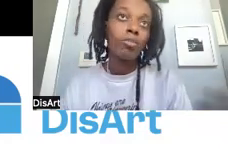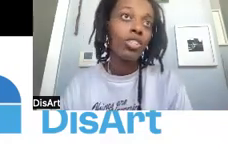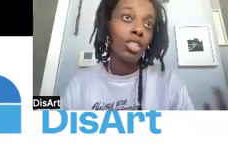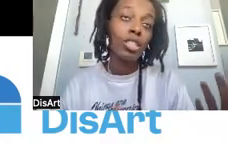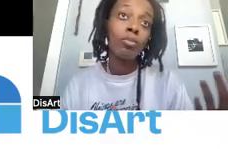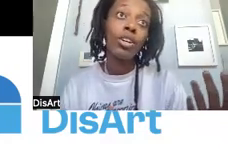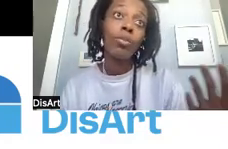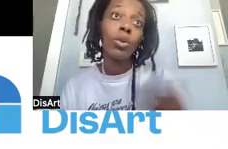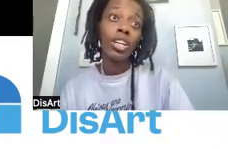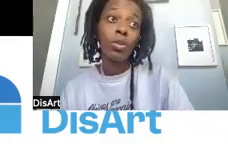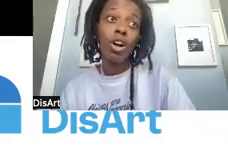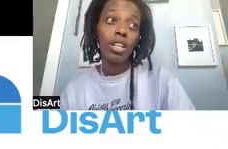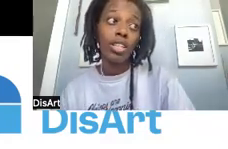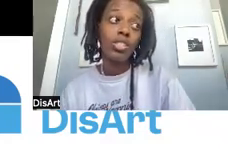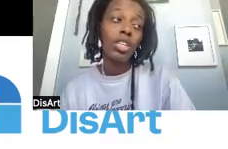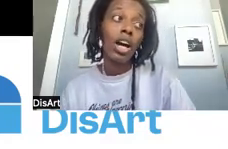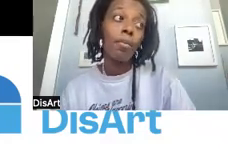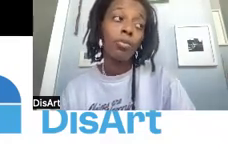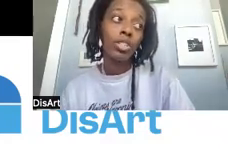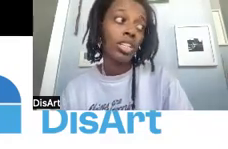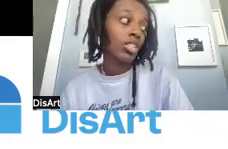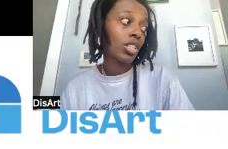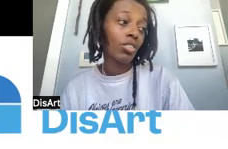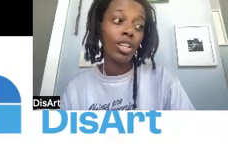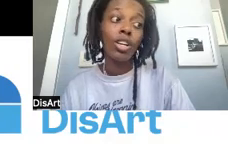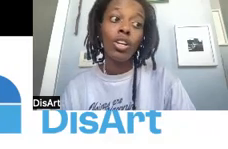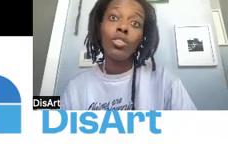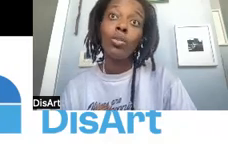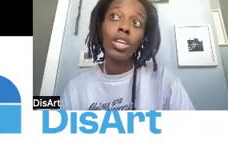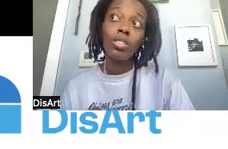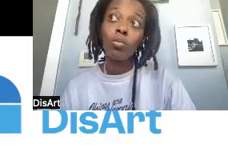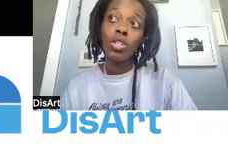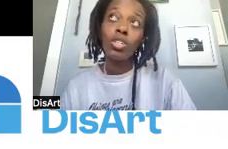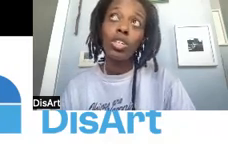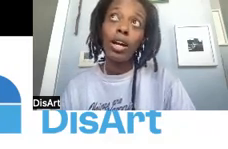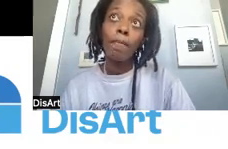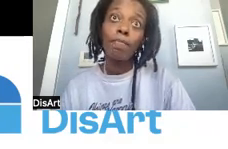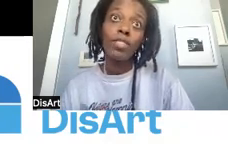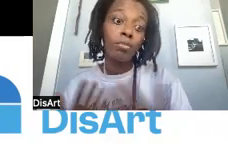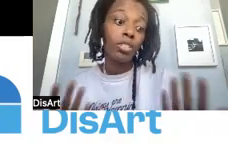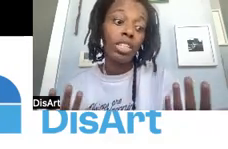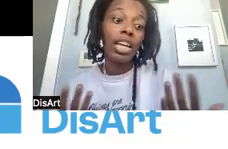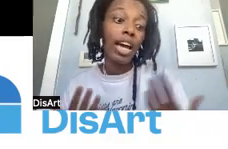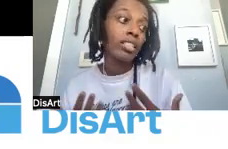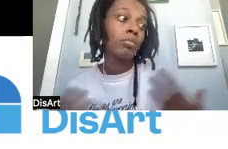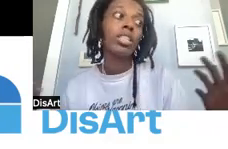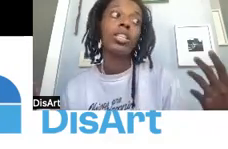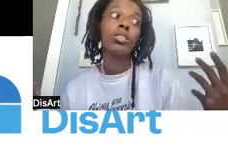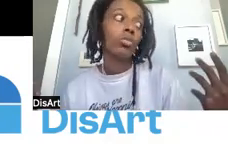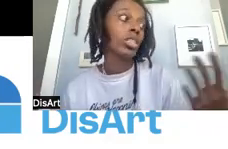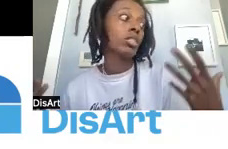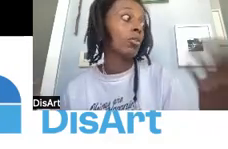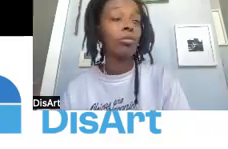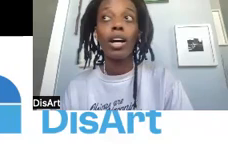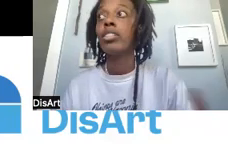produce exhibitions, but working with artists, really considering the ways in which disability has to